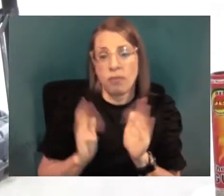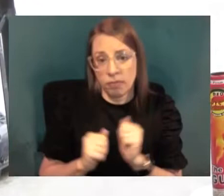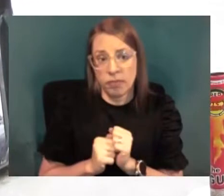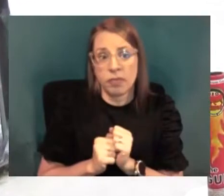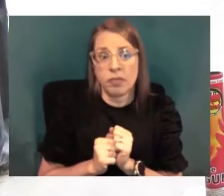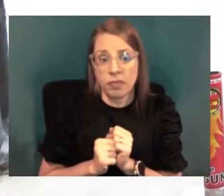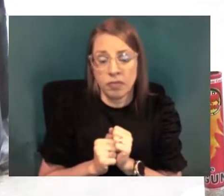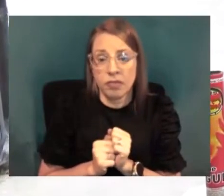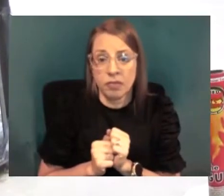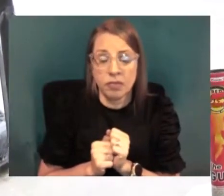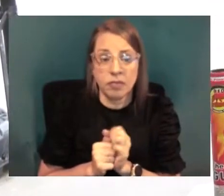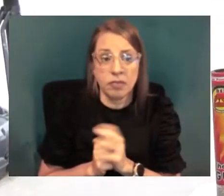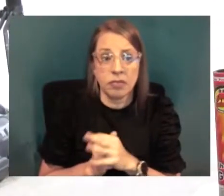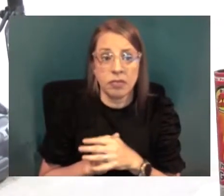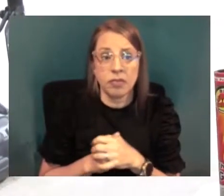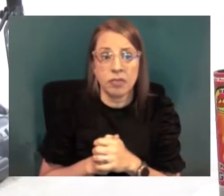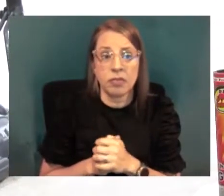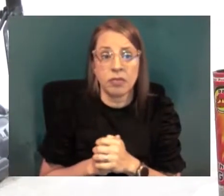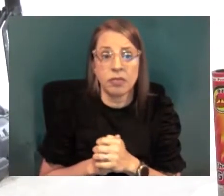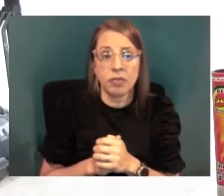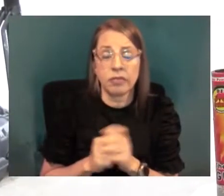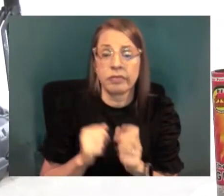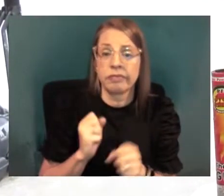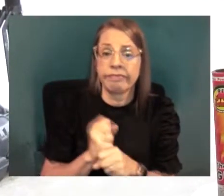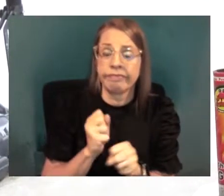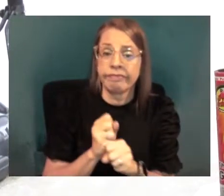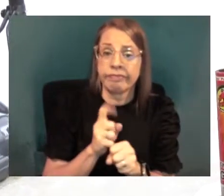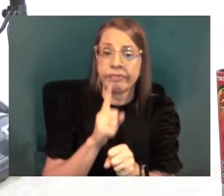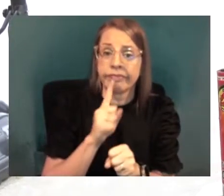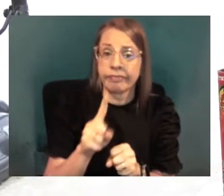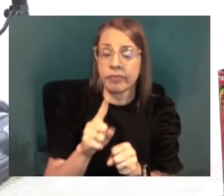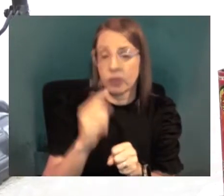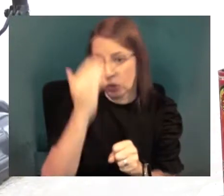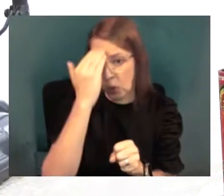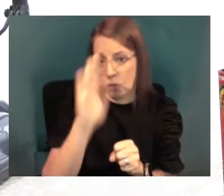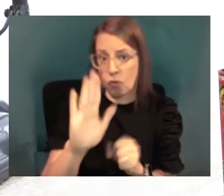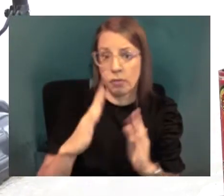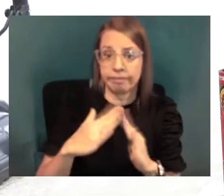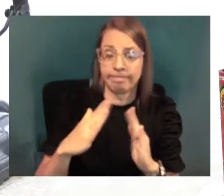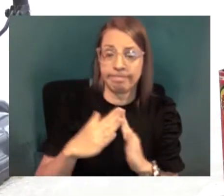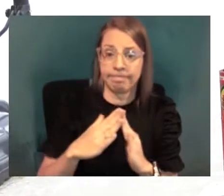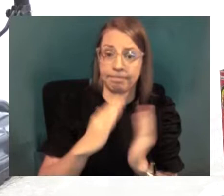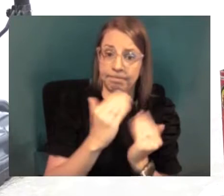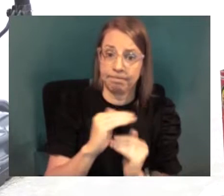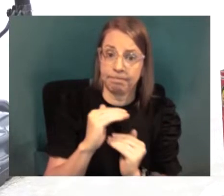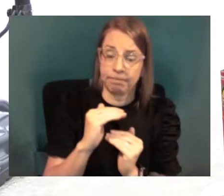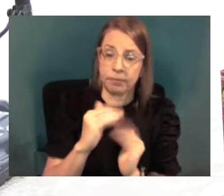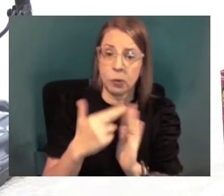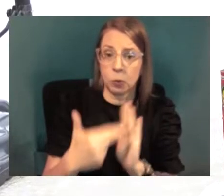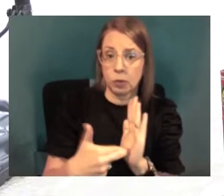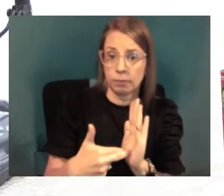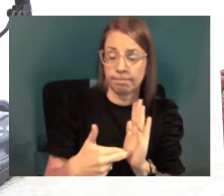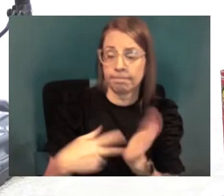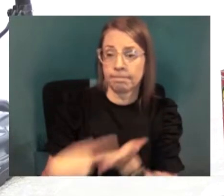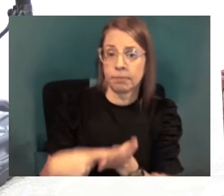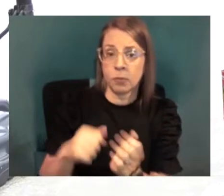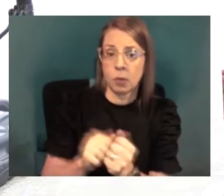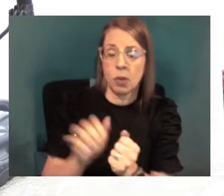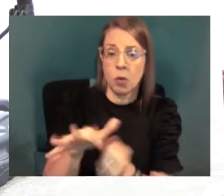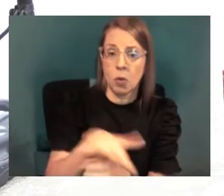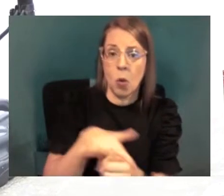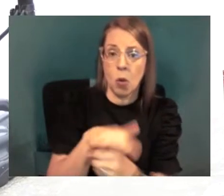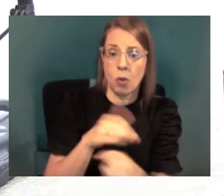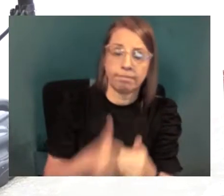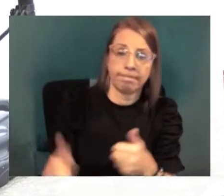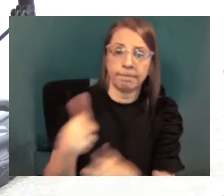them. And just be aware of the regulations wherever you might live. Talk to your local officials about what's legal and what's not